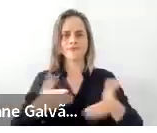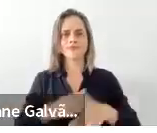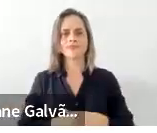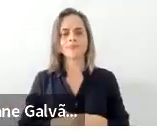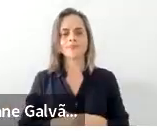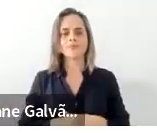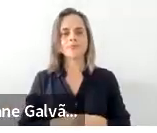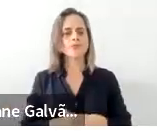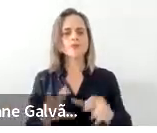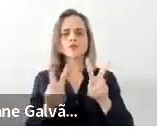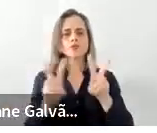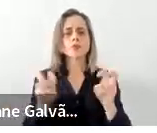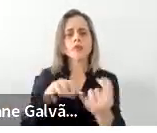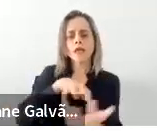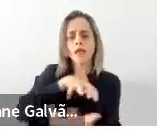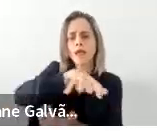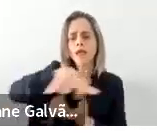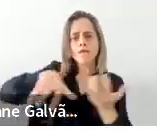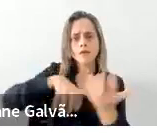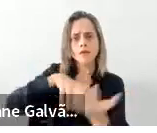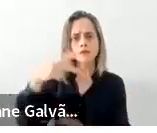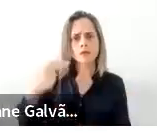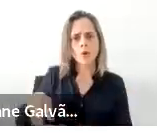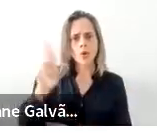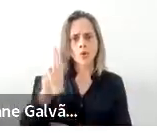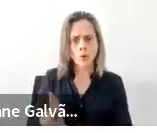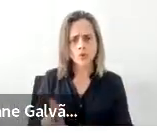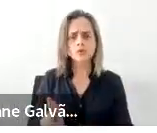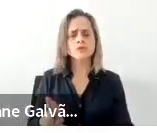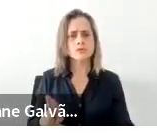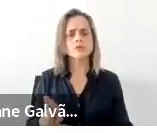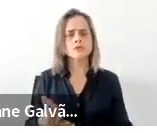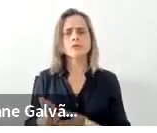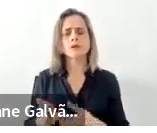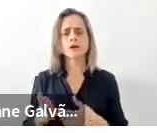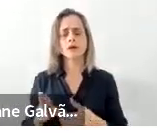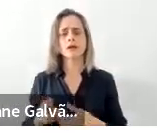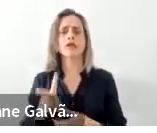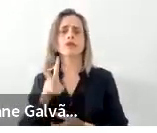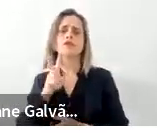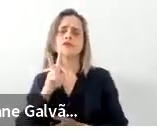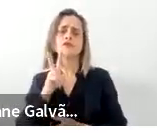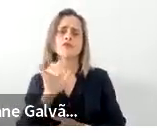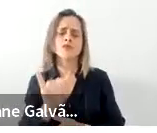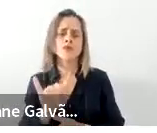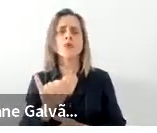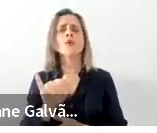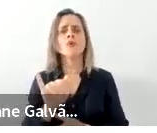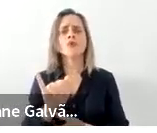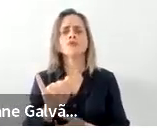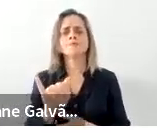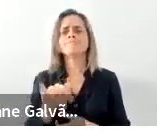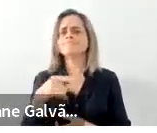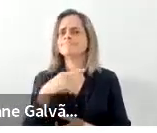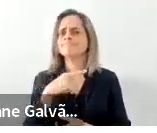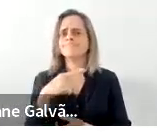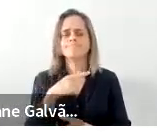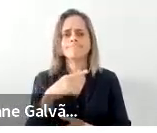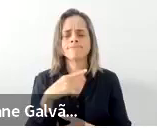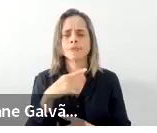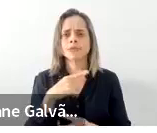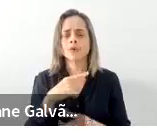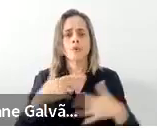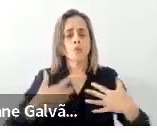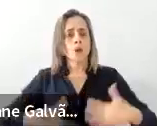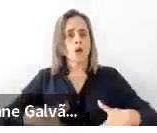Vygotsky was an important, powerful contributor to the